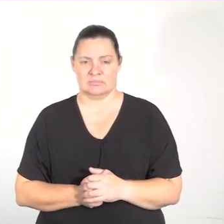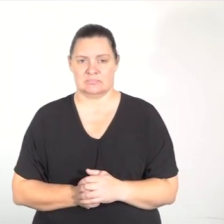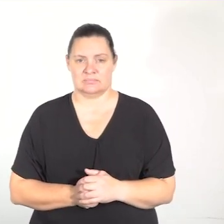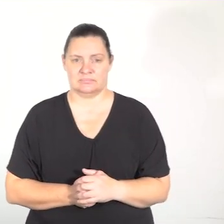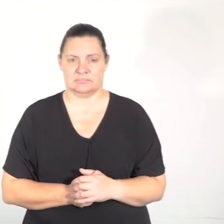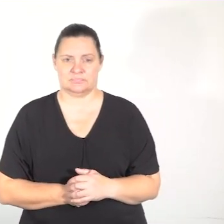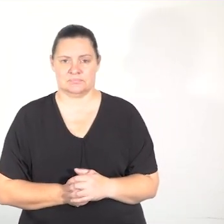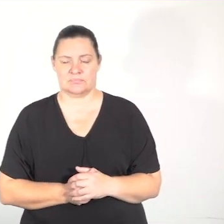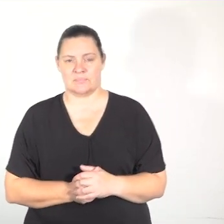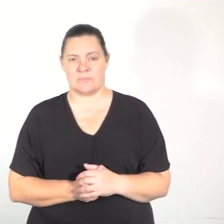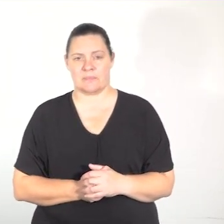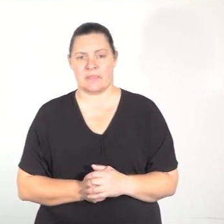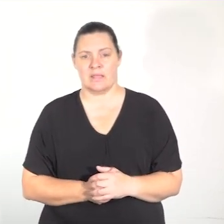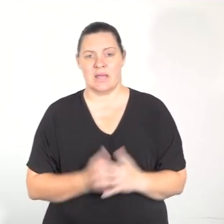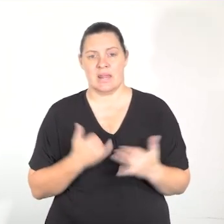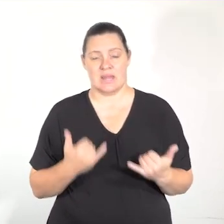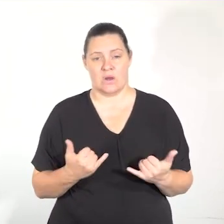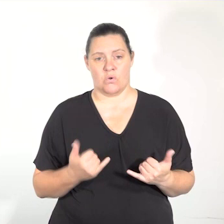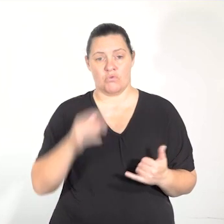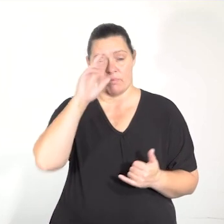subtract 72 Rand.